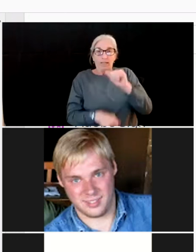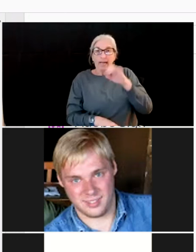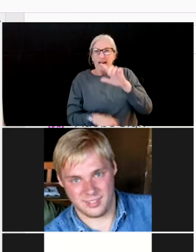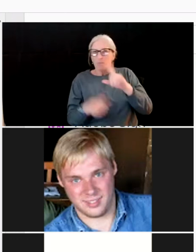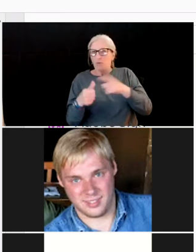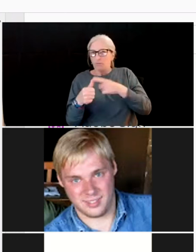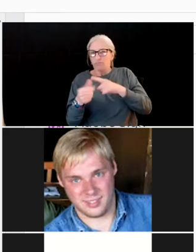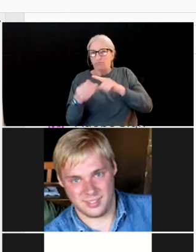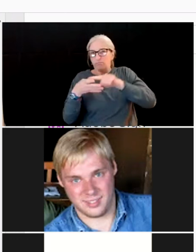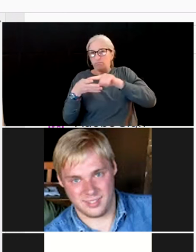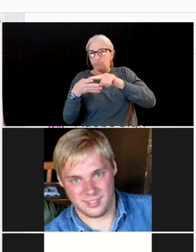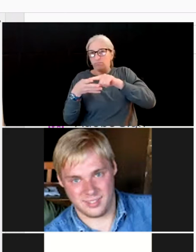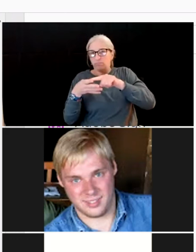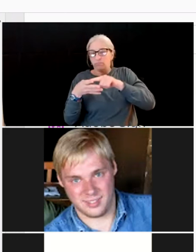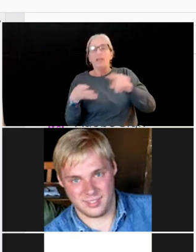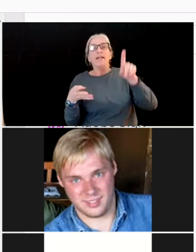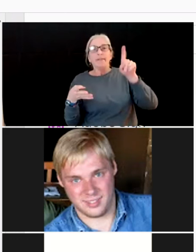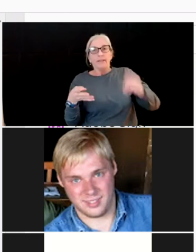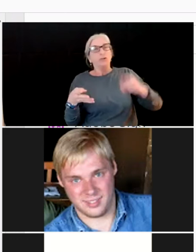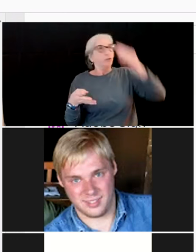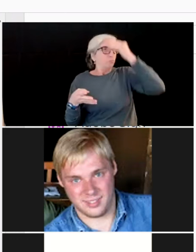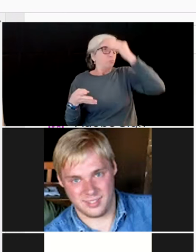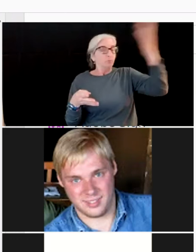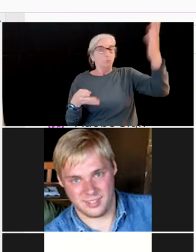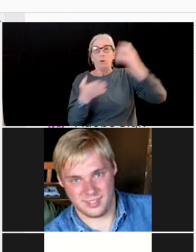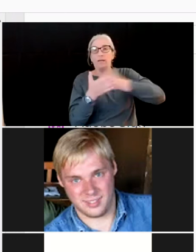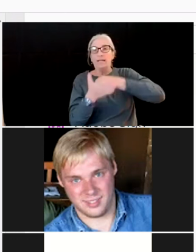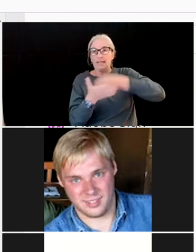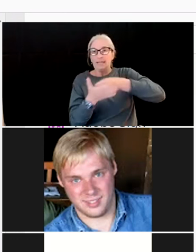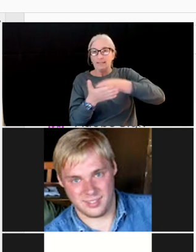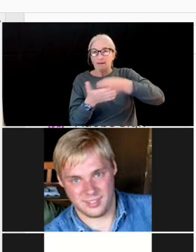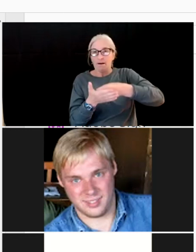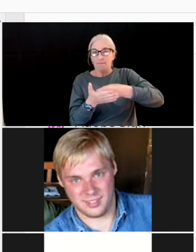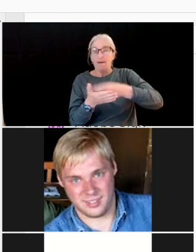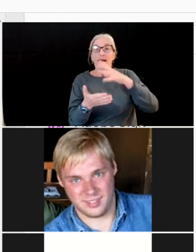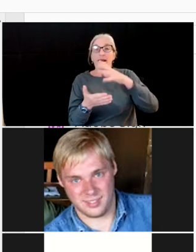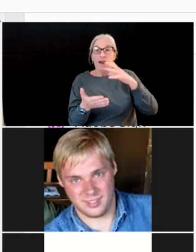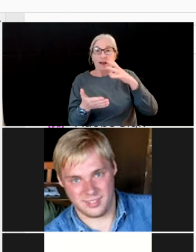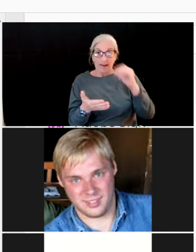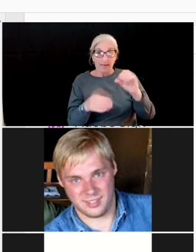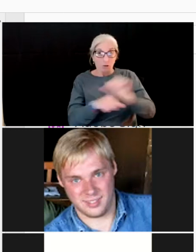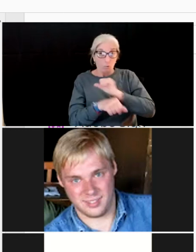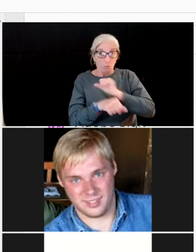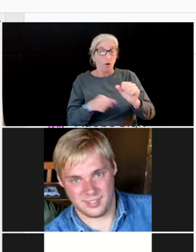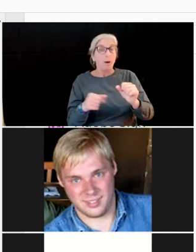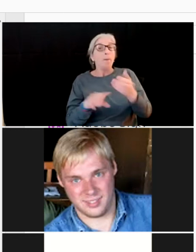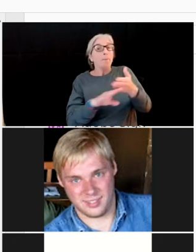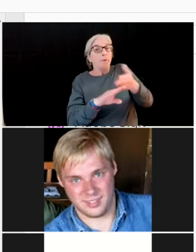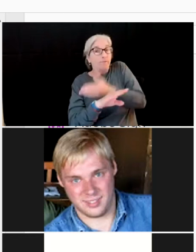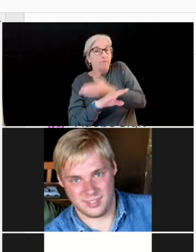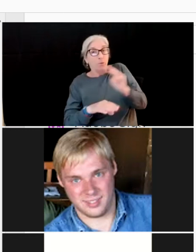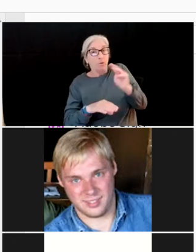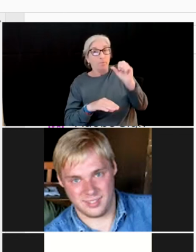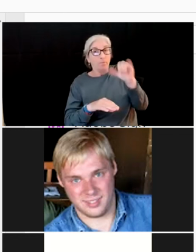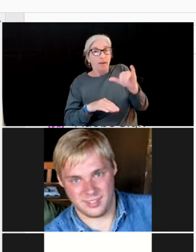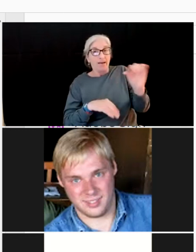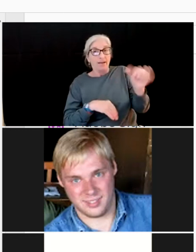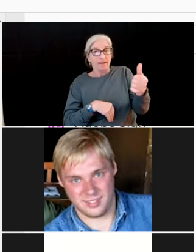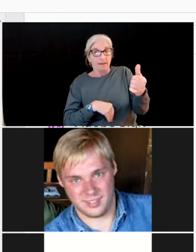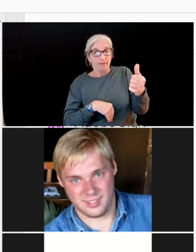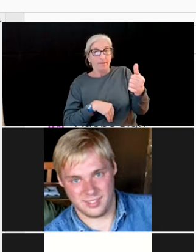report their income and their work no later than the 10th of May. That gives Social Security time to adjust